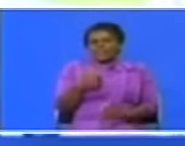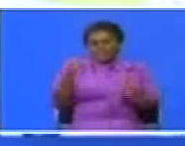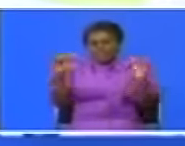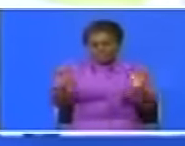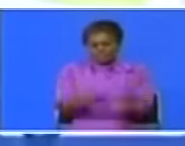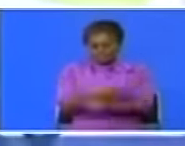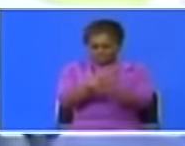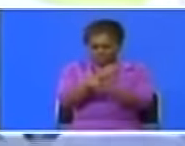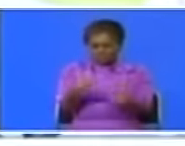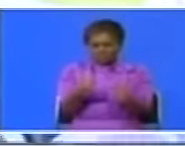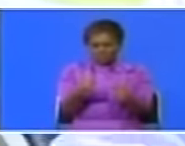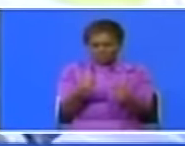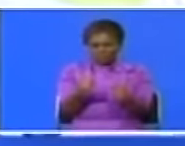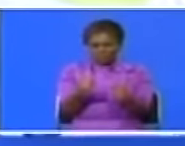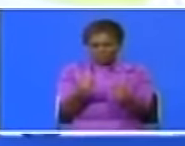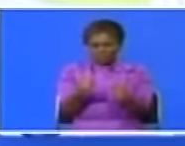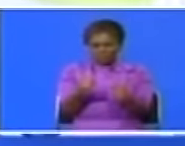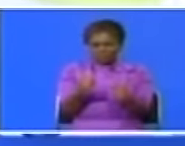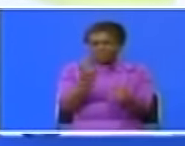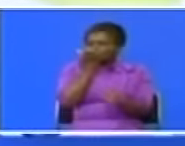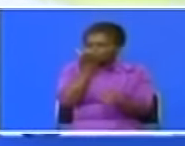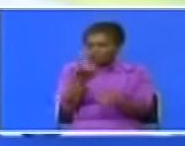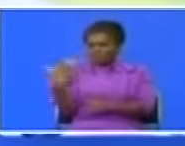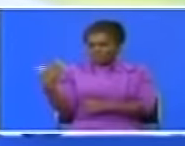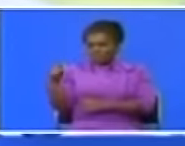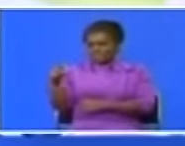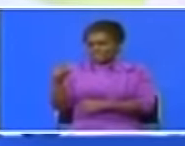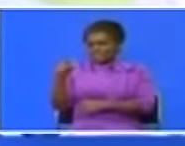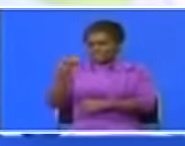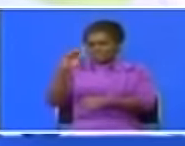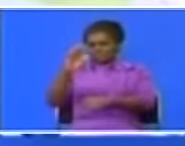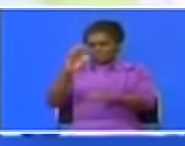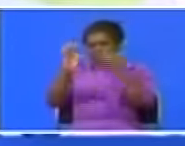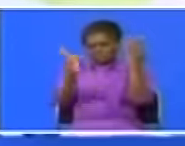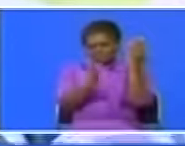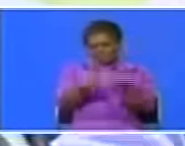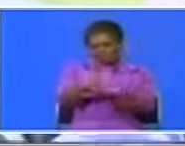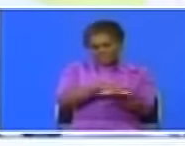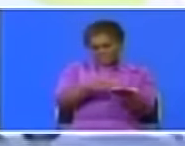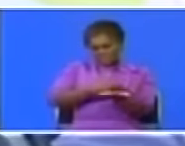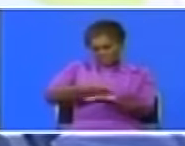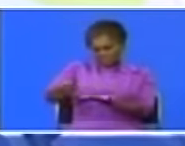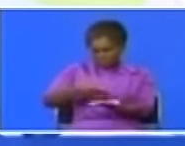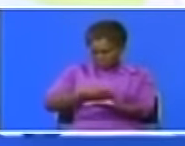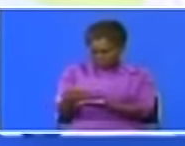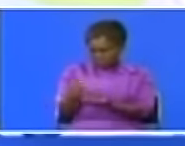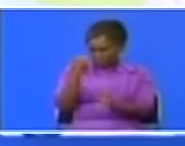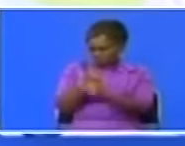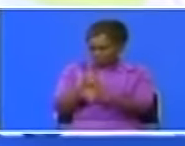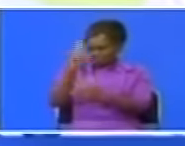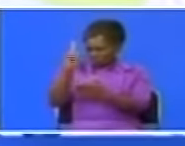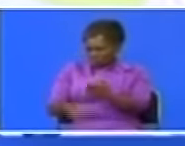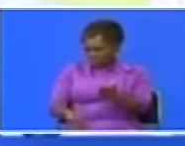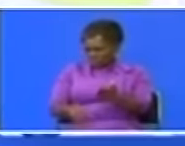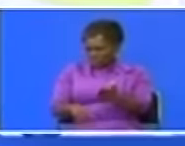cannot, just on mere account that those assets are dilapidated, become the basis for you to sell them. Because what they are doing is to